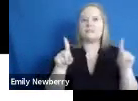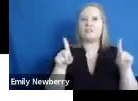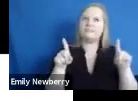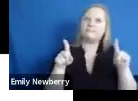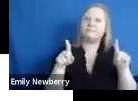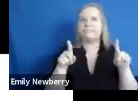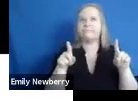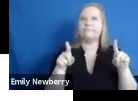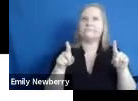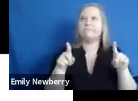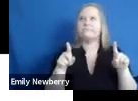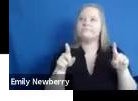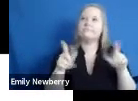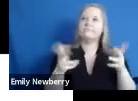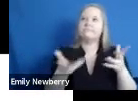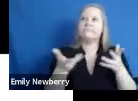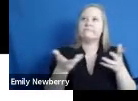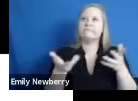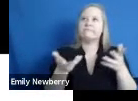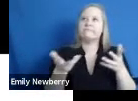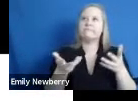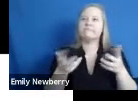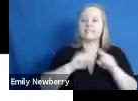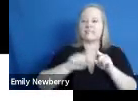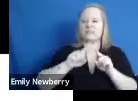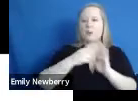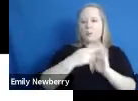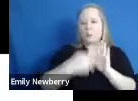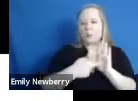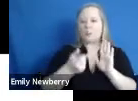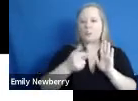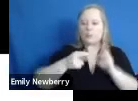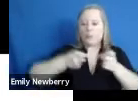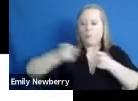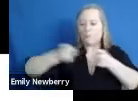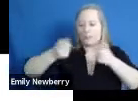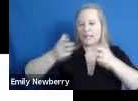feel or bylaws or management. So